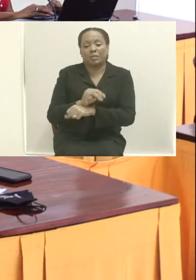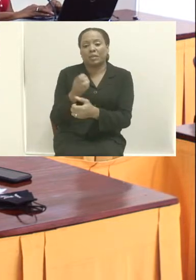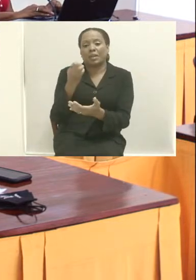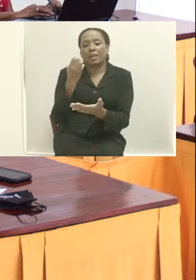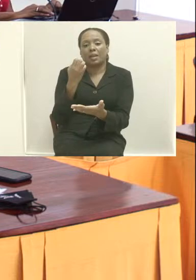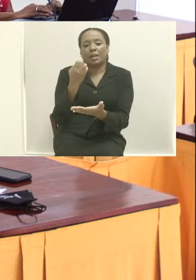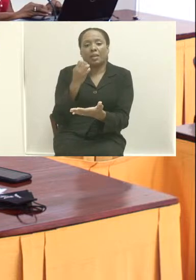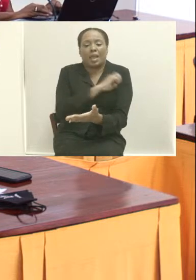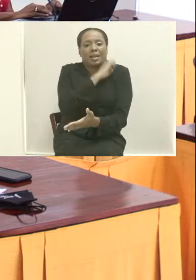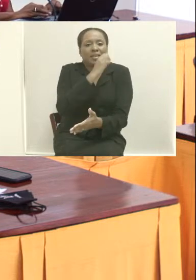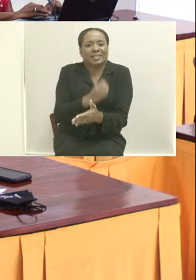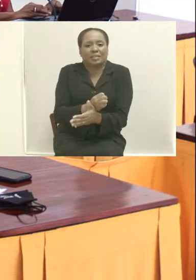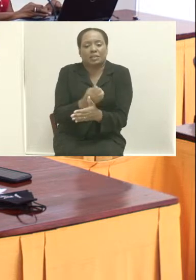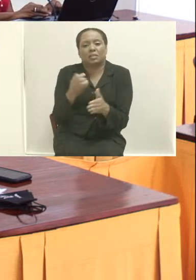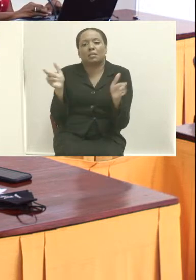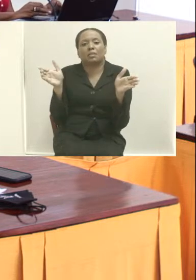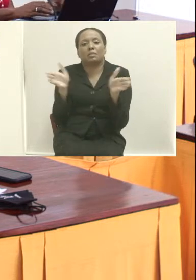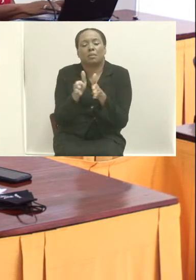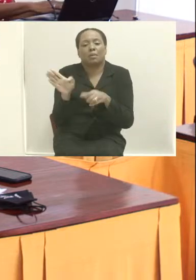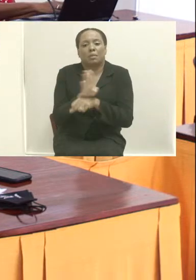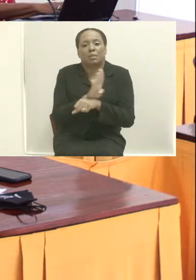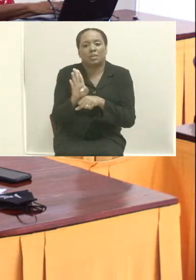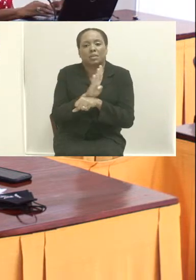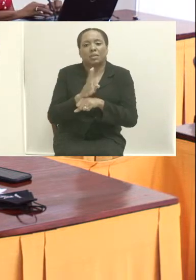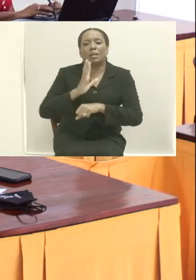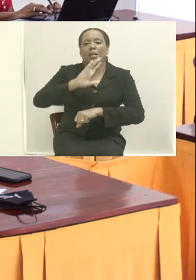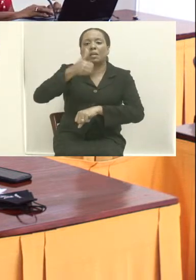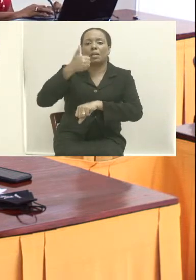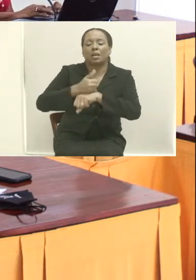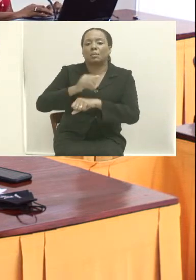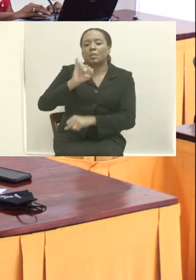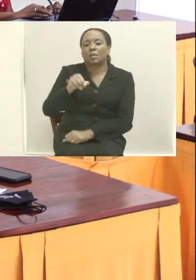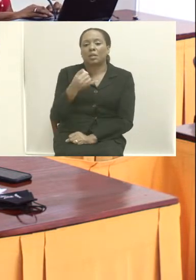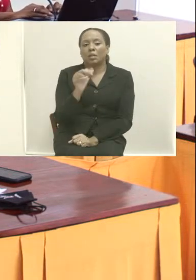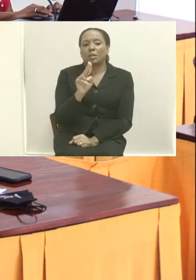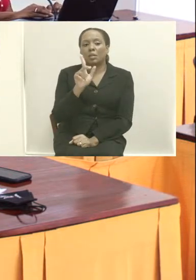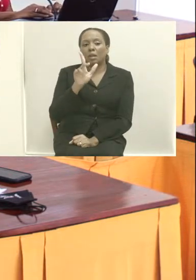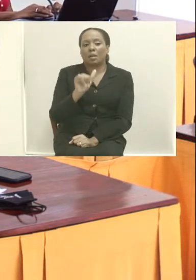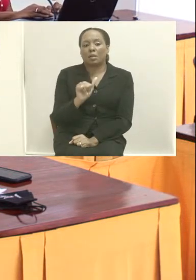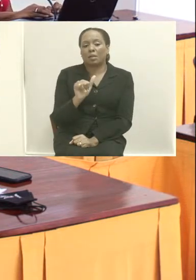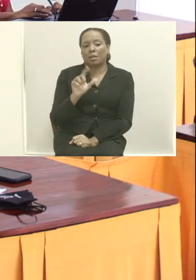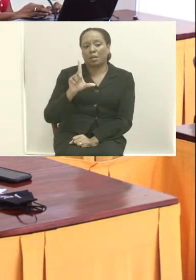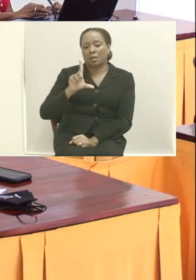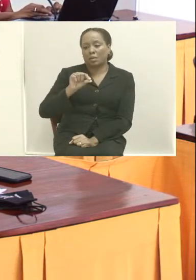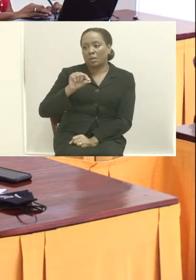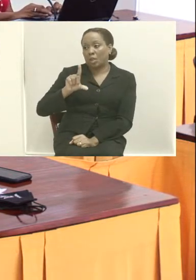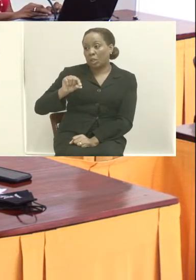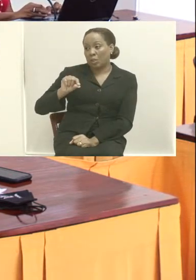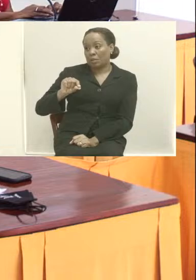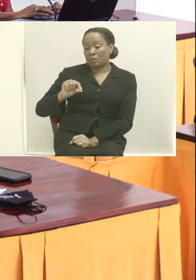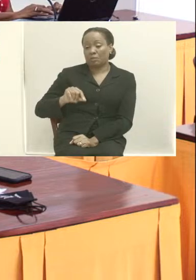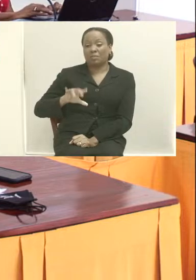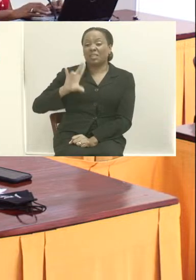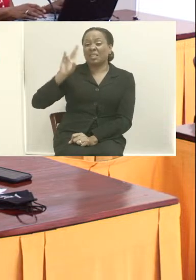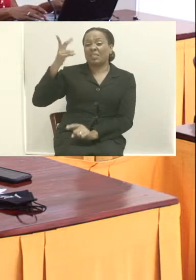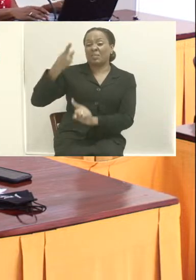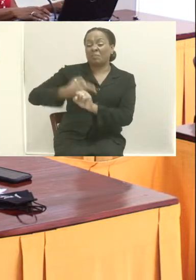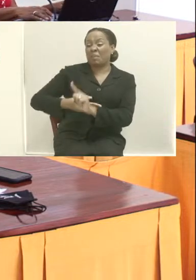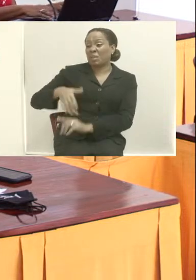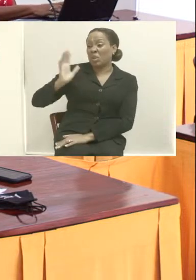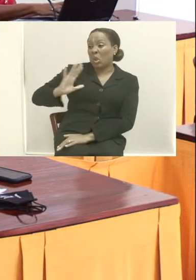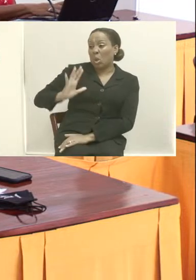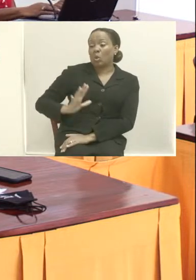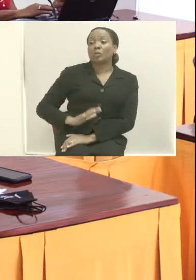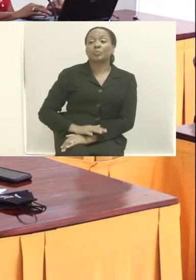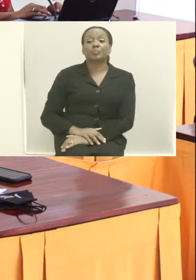was established in July of the year 2020, that is 7 months ago. And